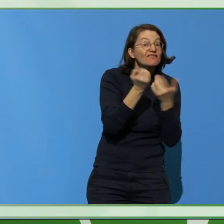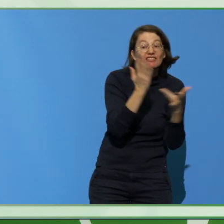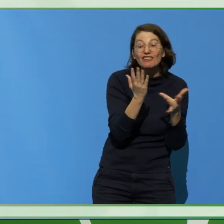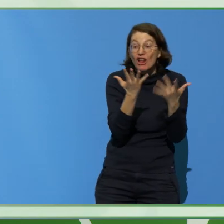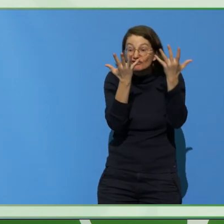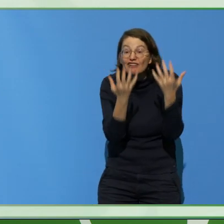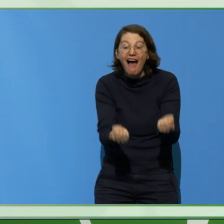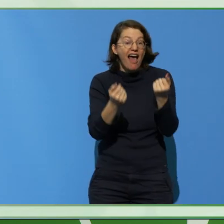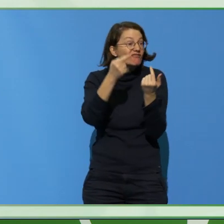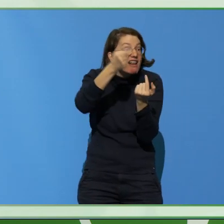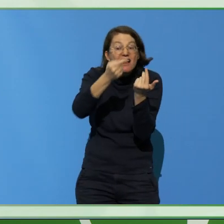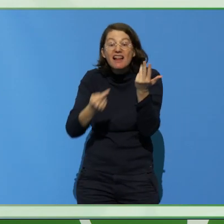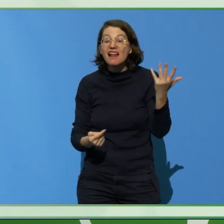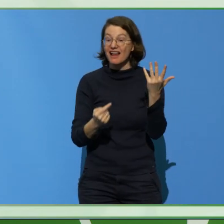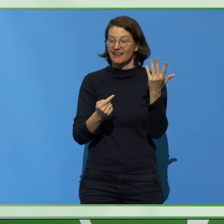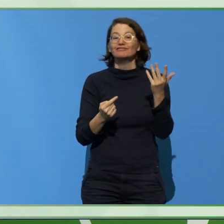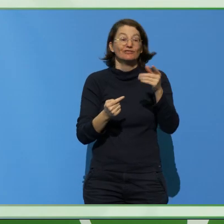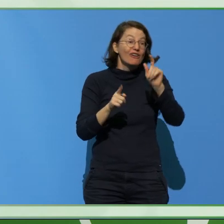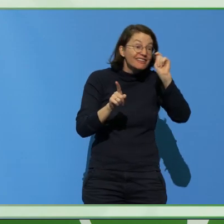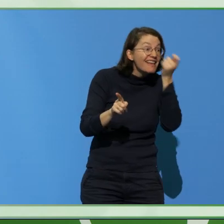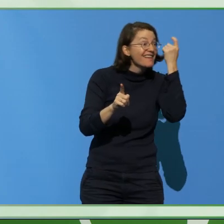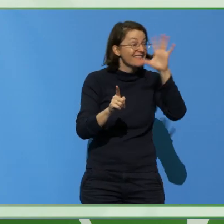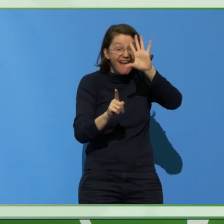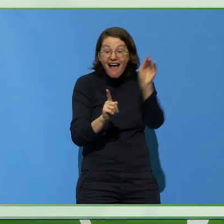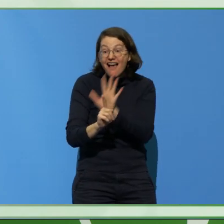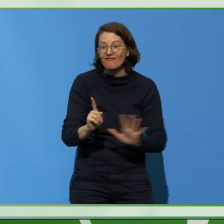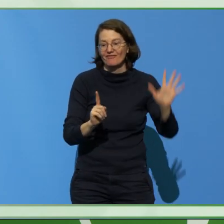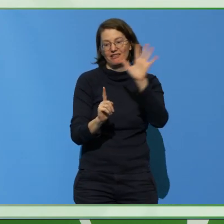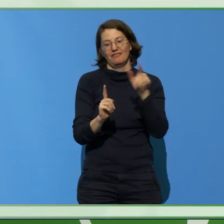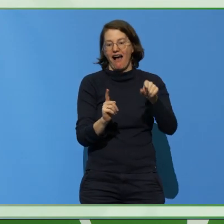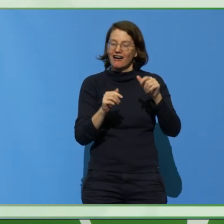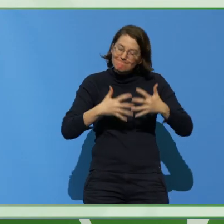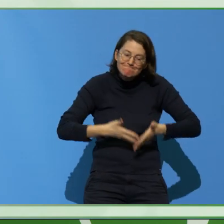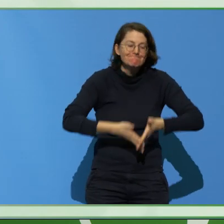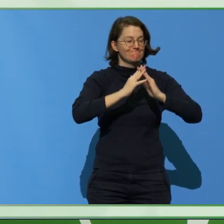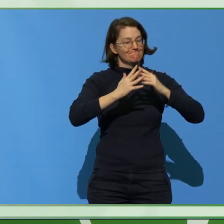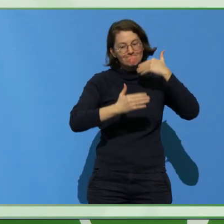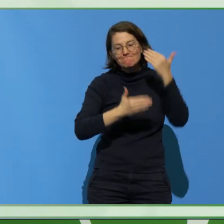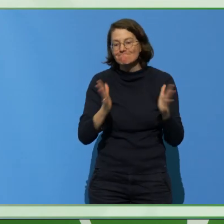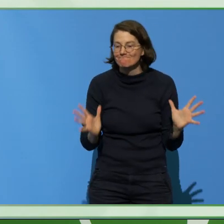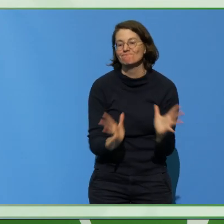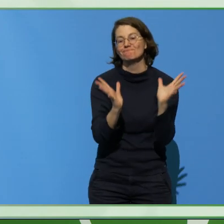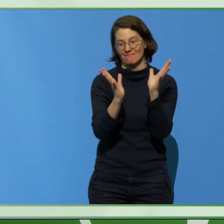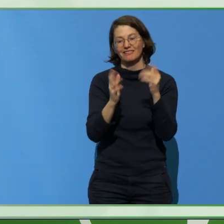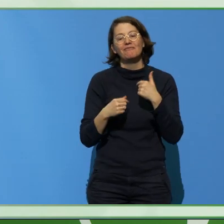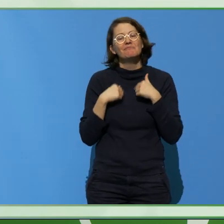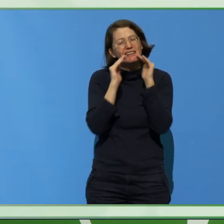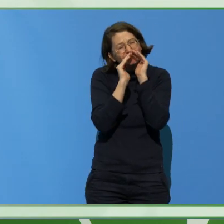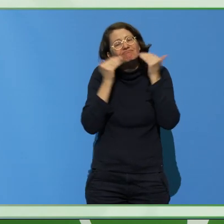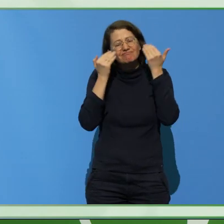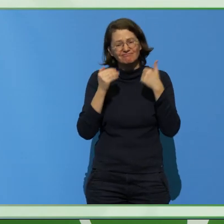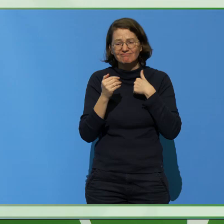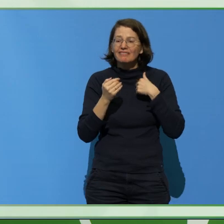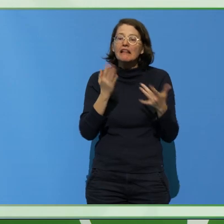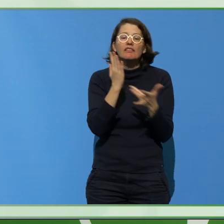the conference. And I can tell you, everywhere in the world, they are thinking about the future of digital sign language.